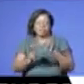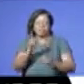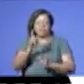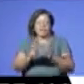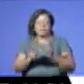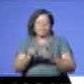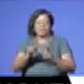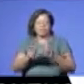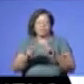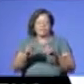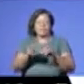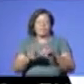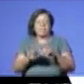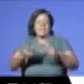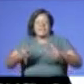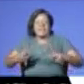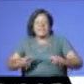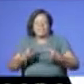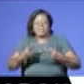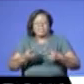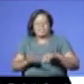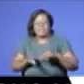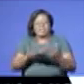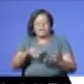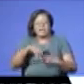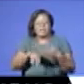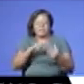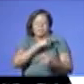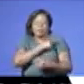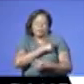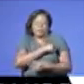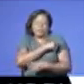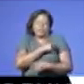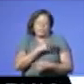injured and died of her injuries in hospital. Police continue to investigate.